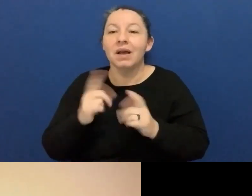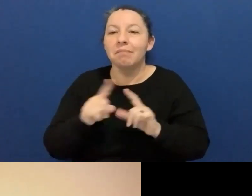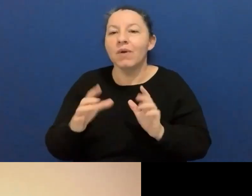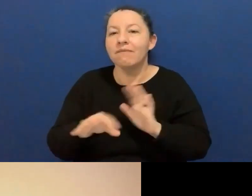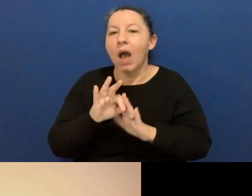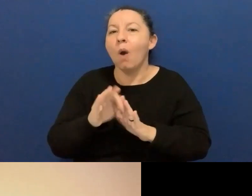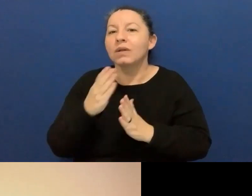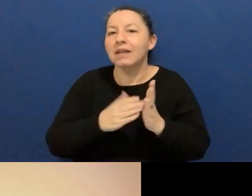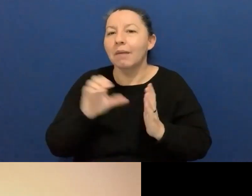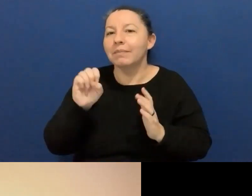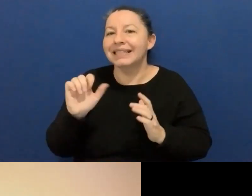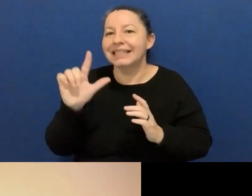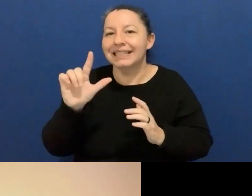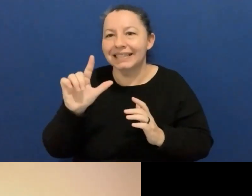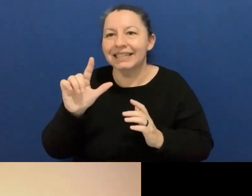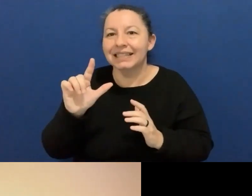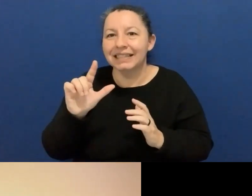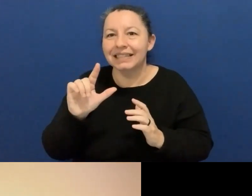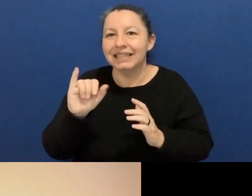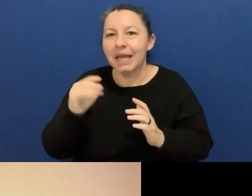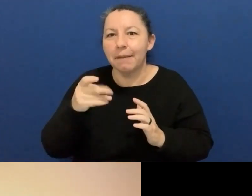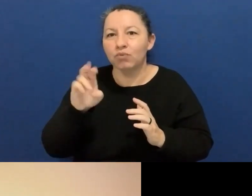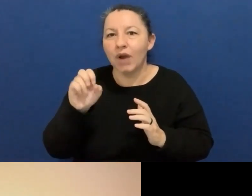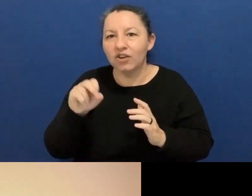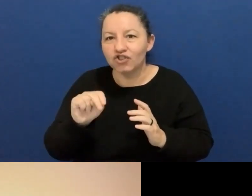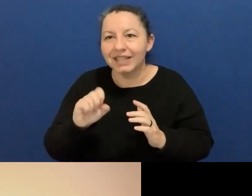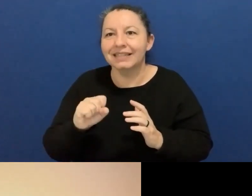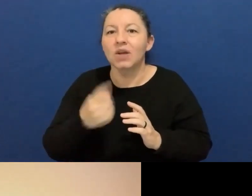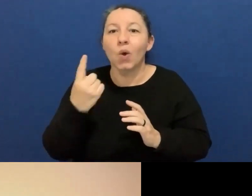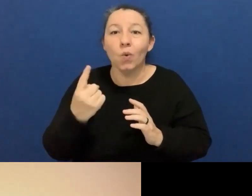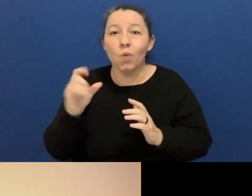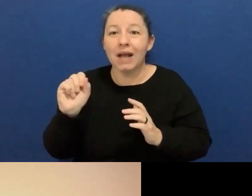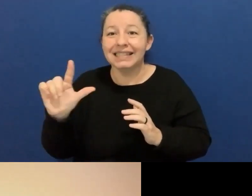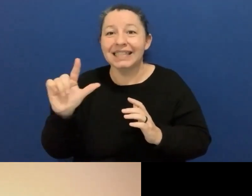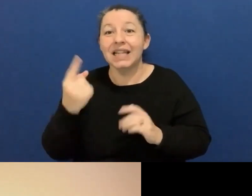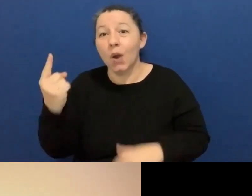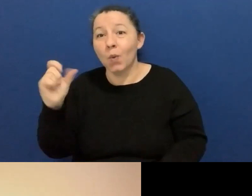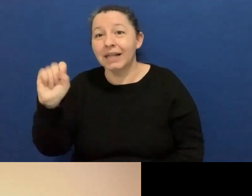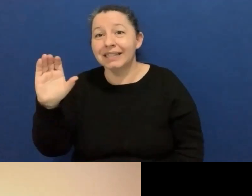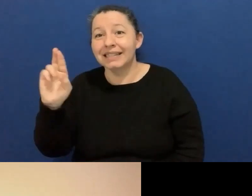and one seal and one scarab thing.